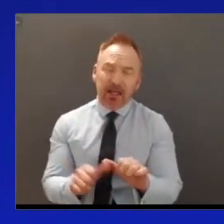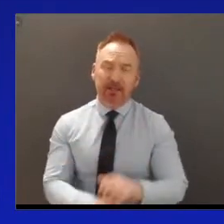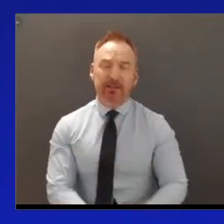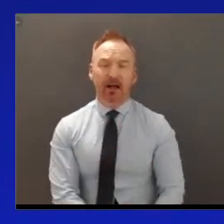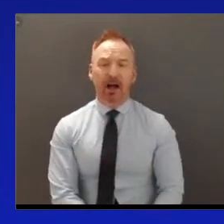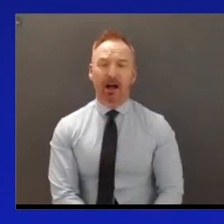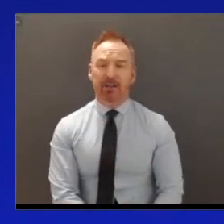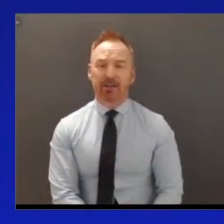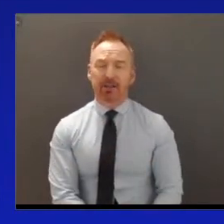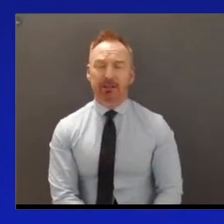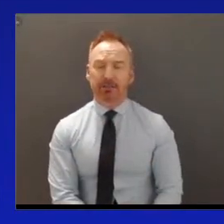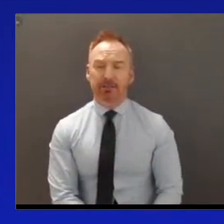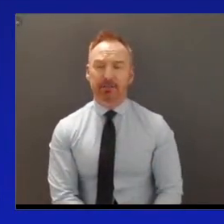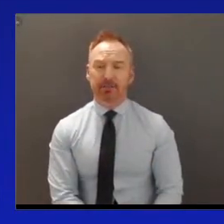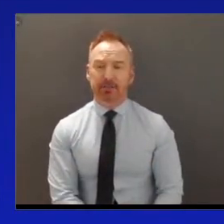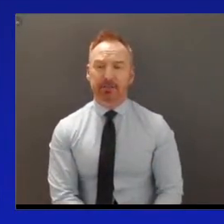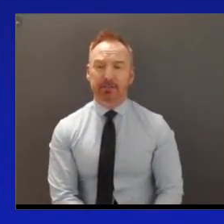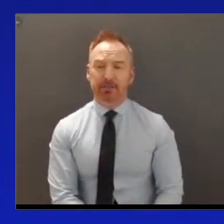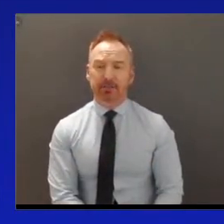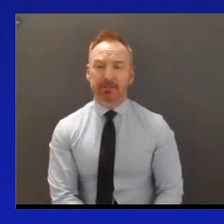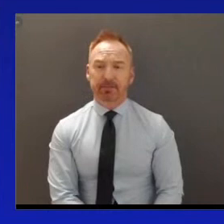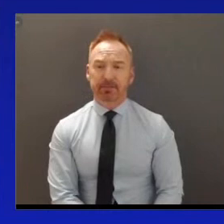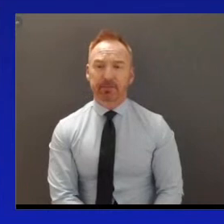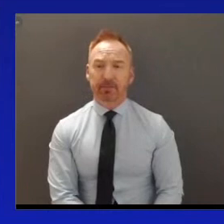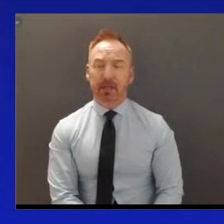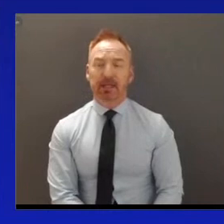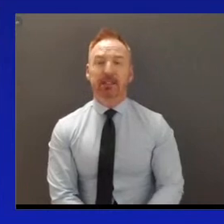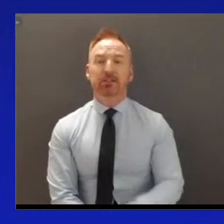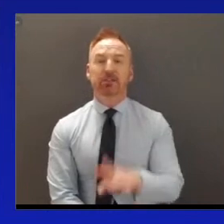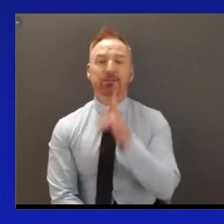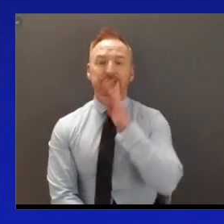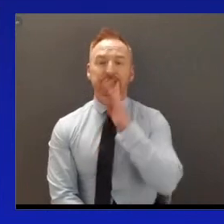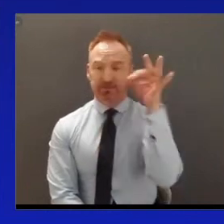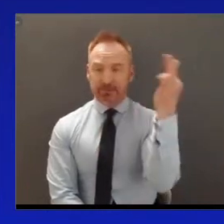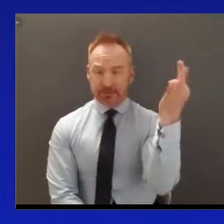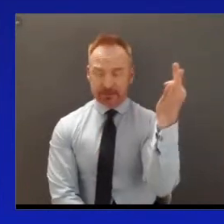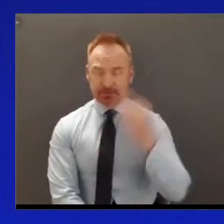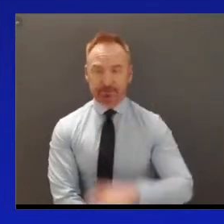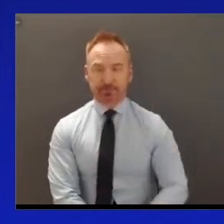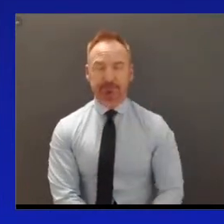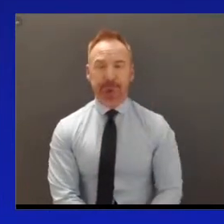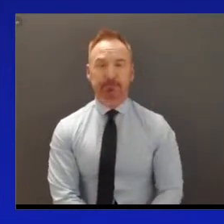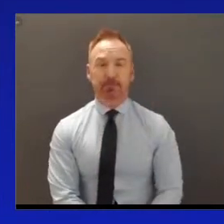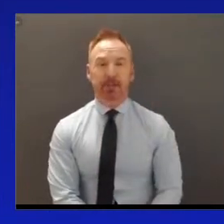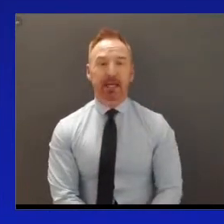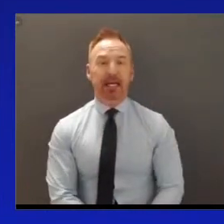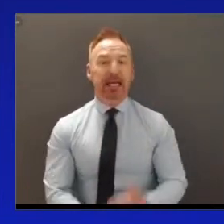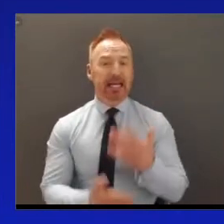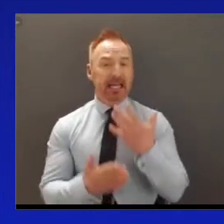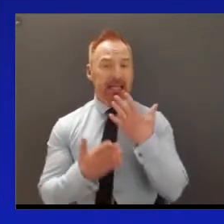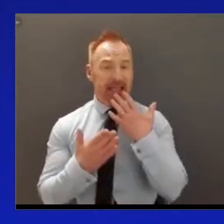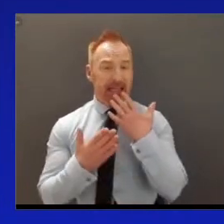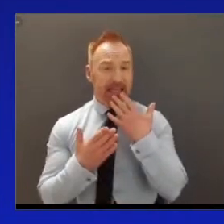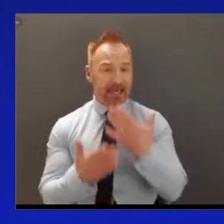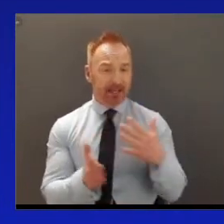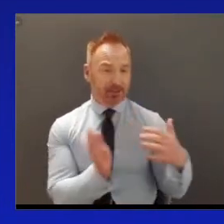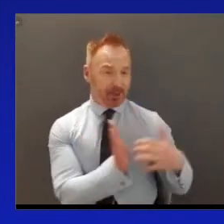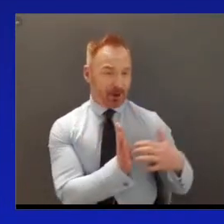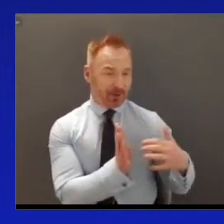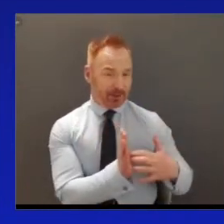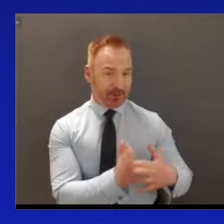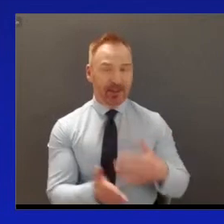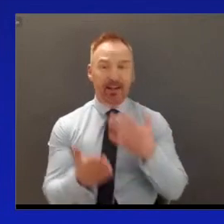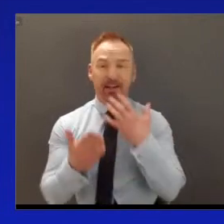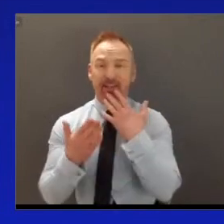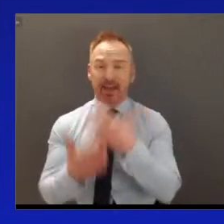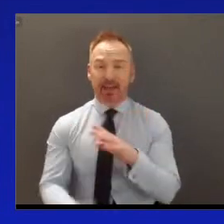au Dr. Etches. Thank you to Dr. Etches and Mr. Dumonte for your excellent work, your